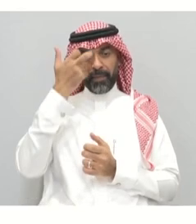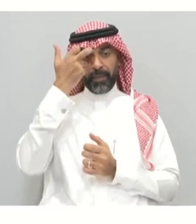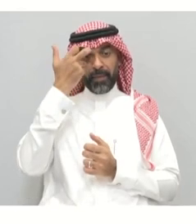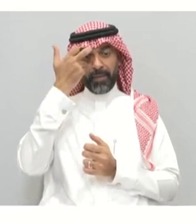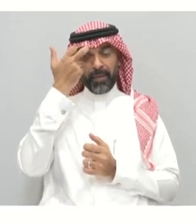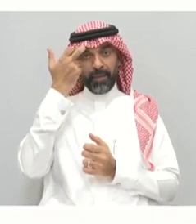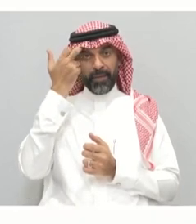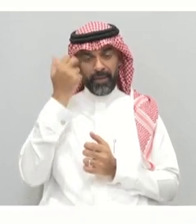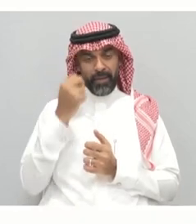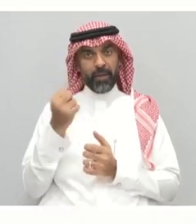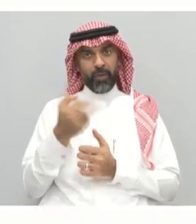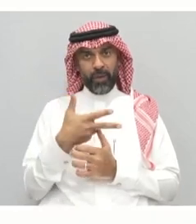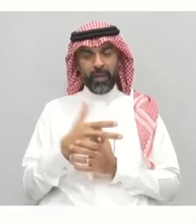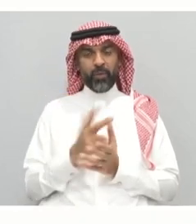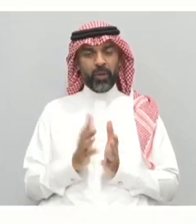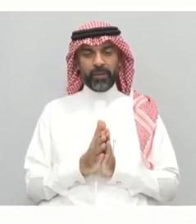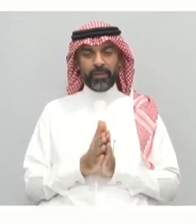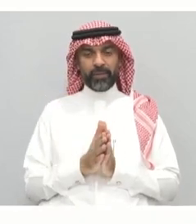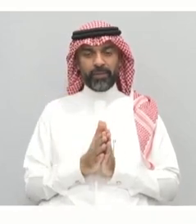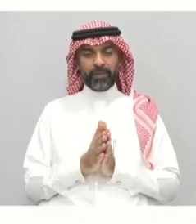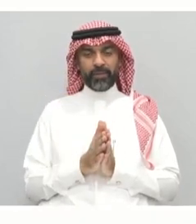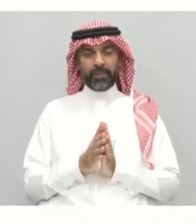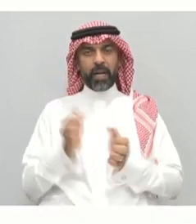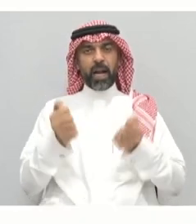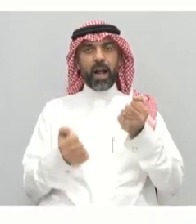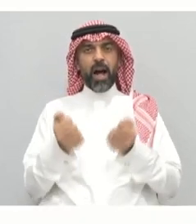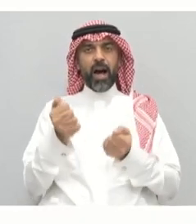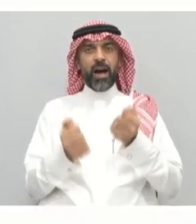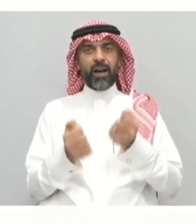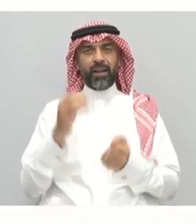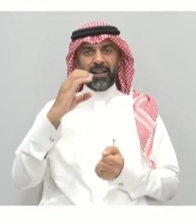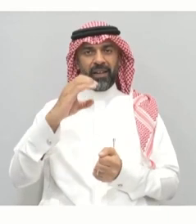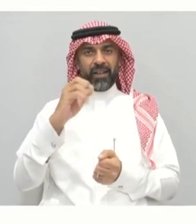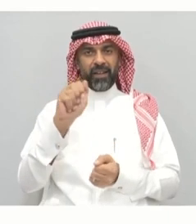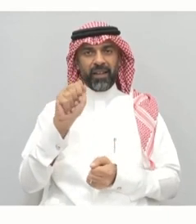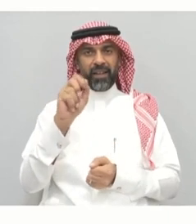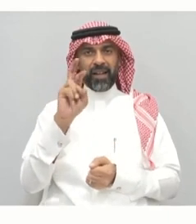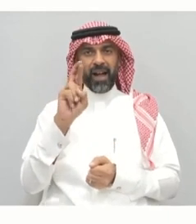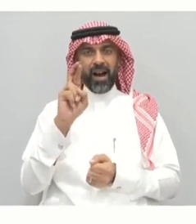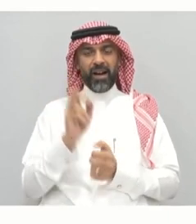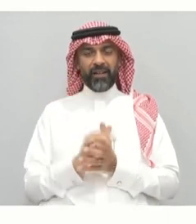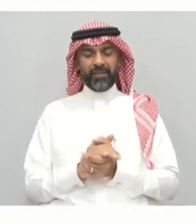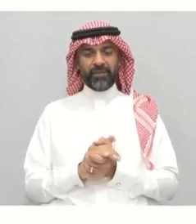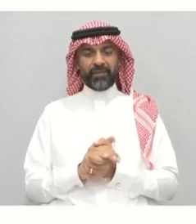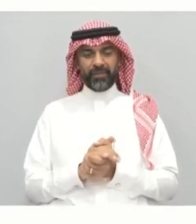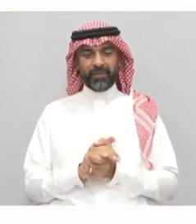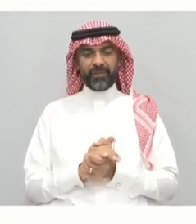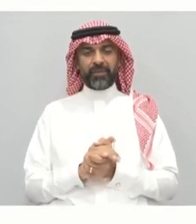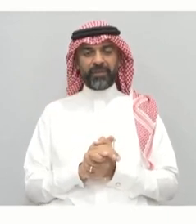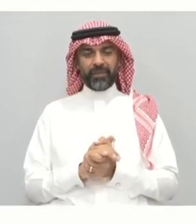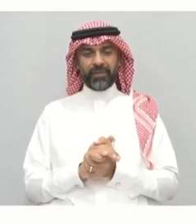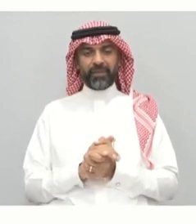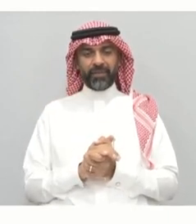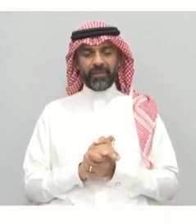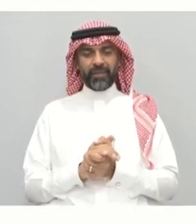Okay. Yes, excellent. Cars, very good, excellent. Different kind of vehicles. Cars, very good,